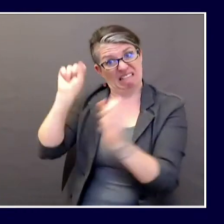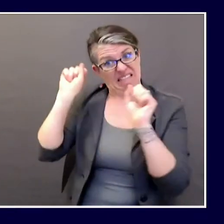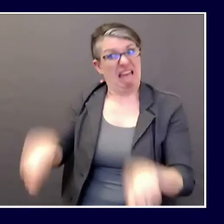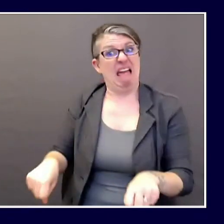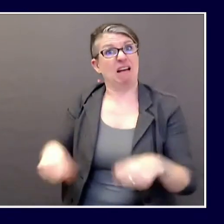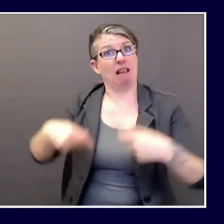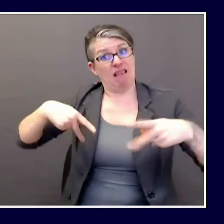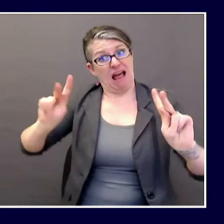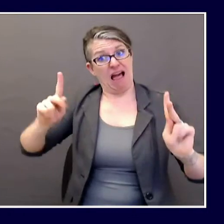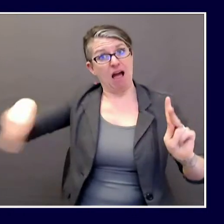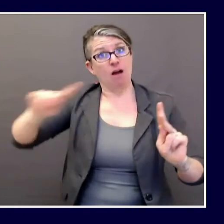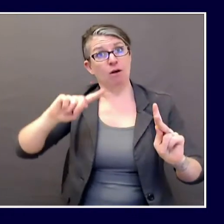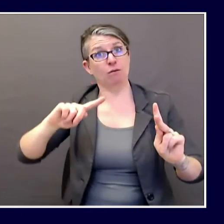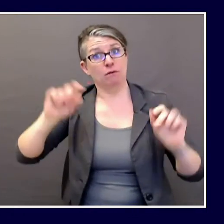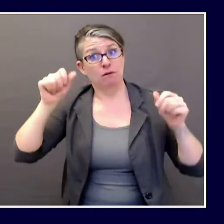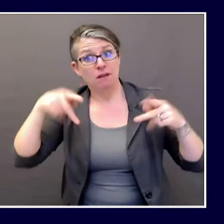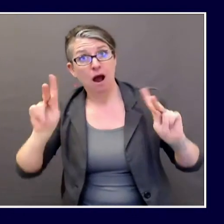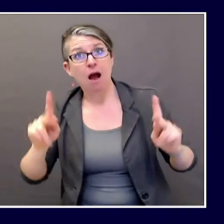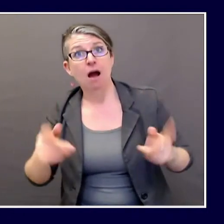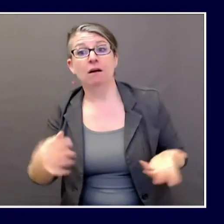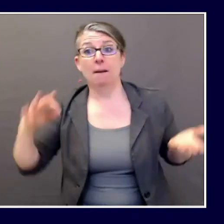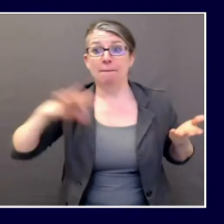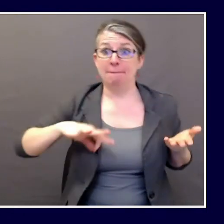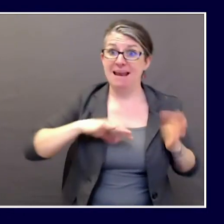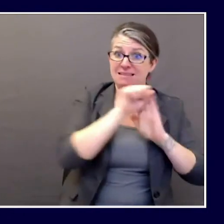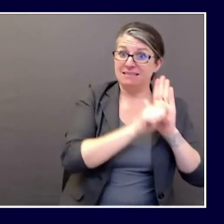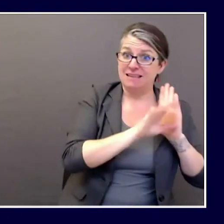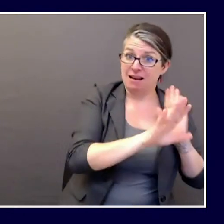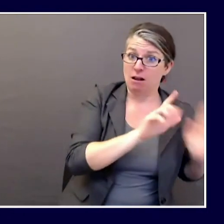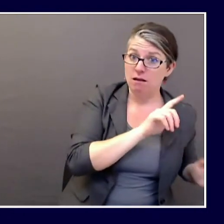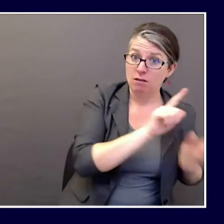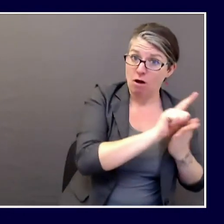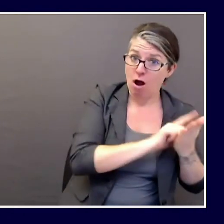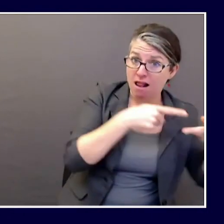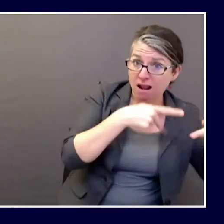allowable. I've seen others who have raised questions about it from from a